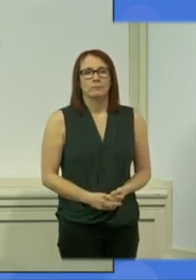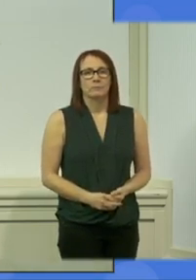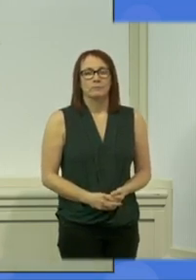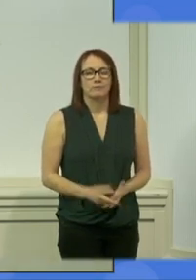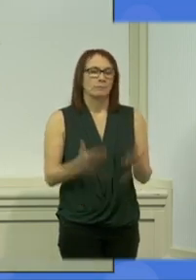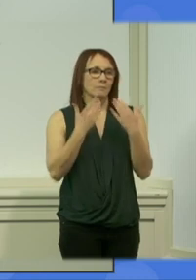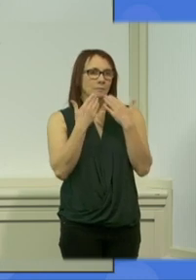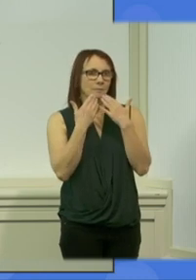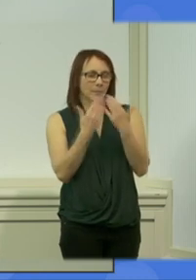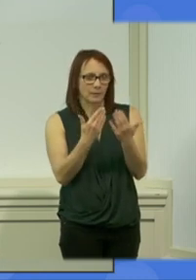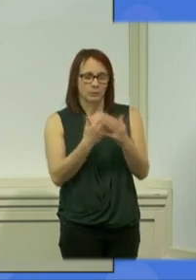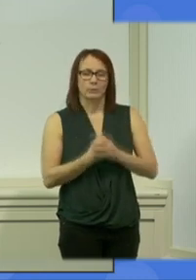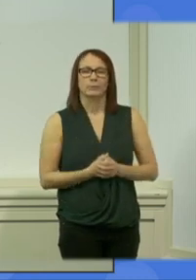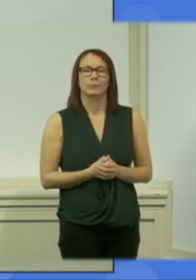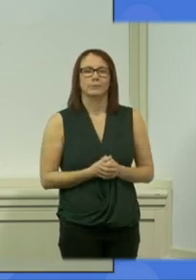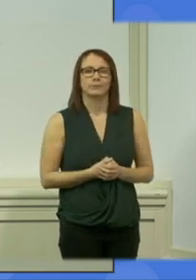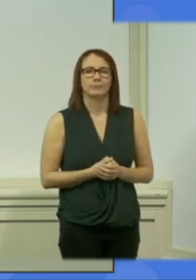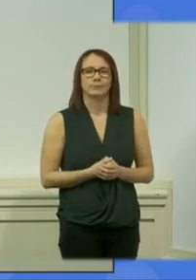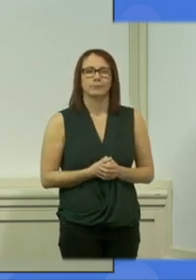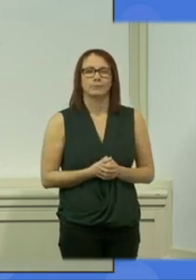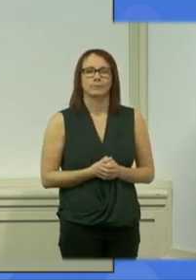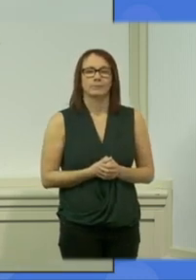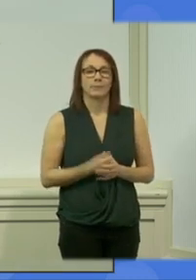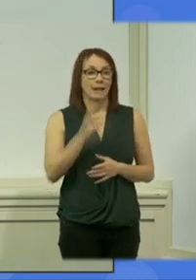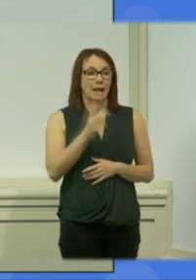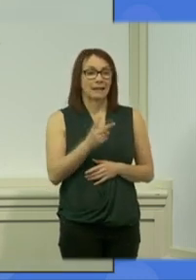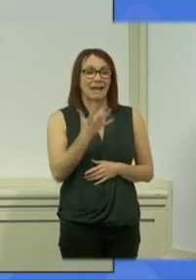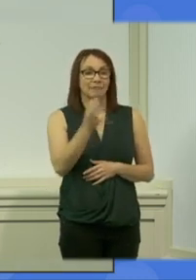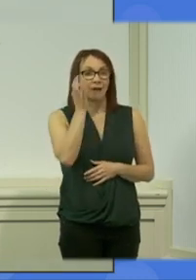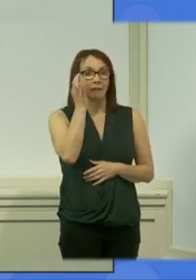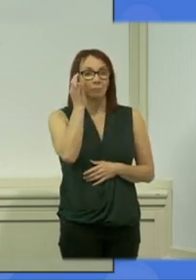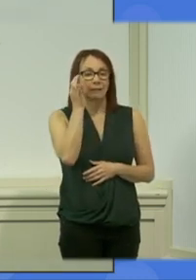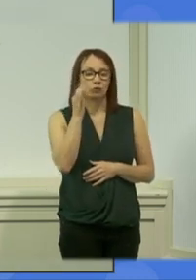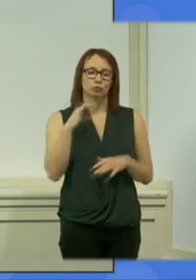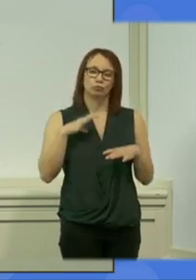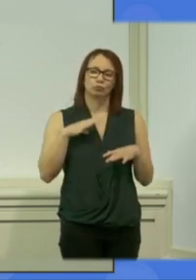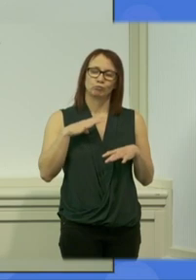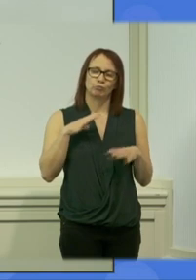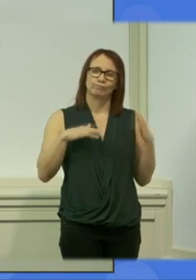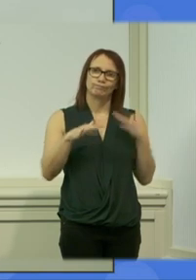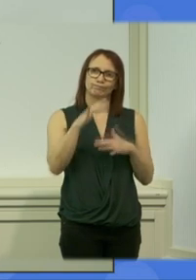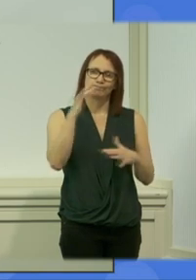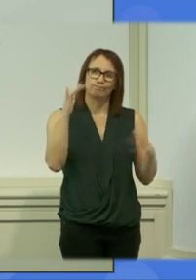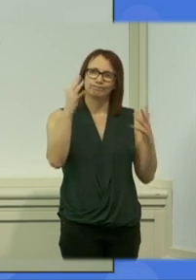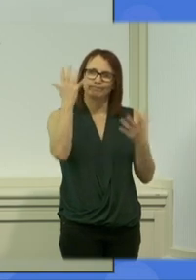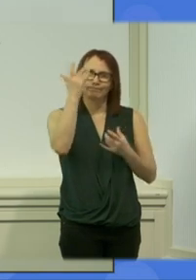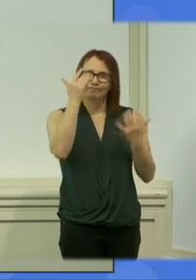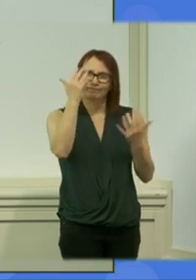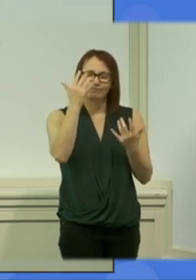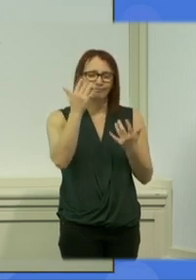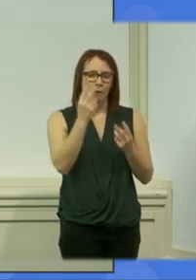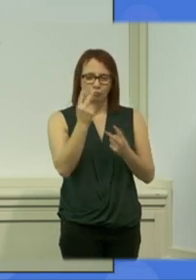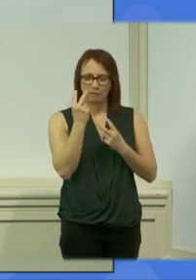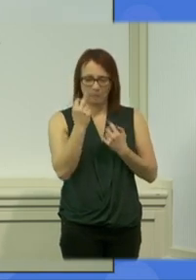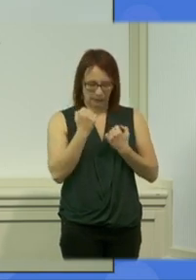Brilliant. Thank you so much to Professor David Bell there. So again, we're going to take 5 minutes now just to digest some of that and to reflect on what we've